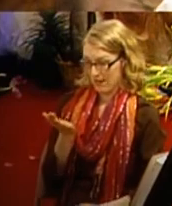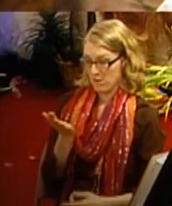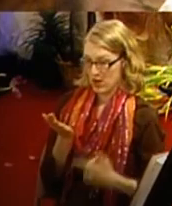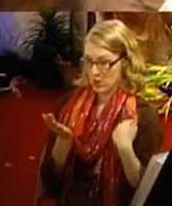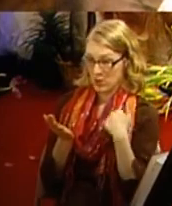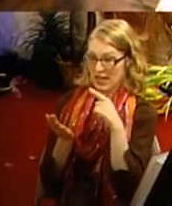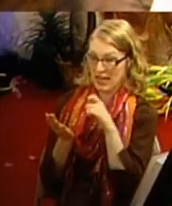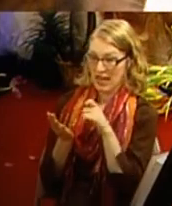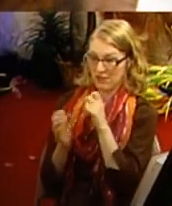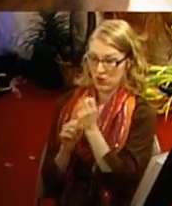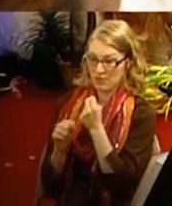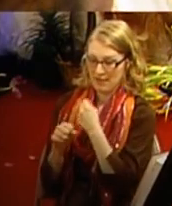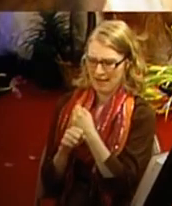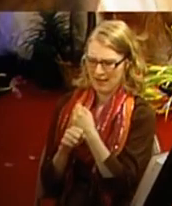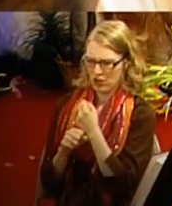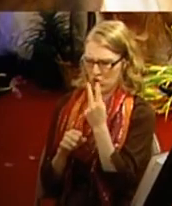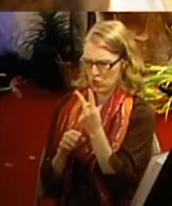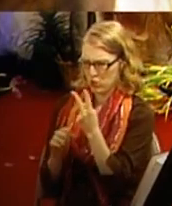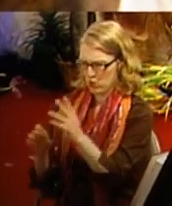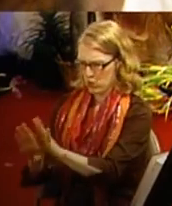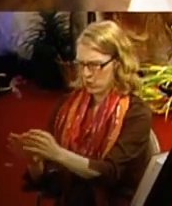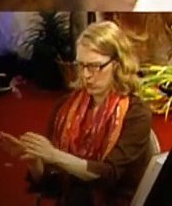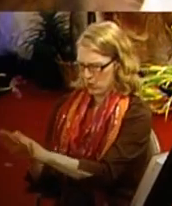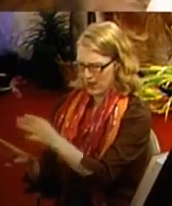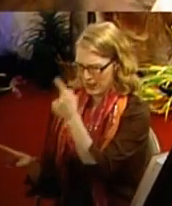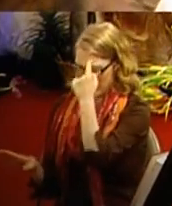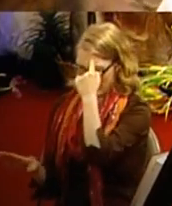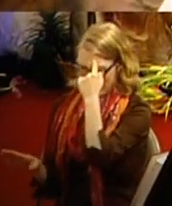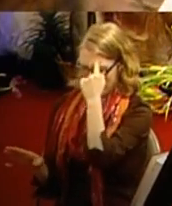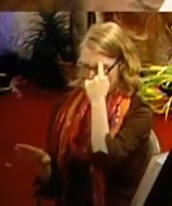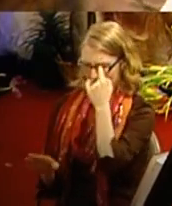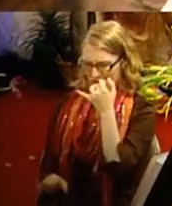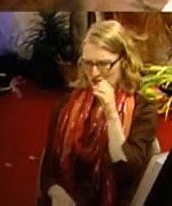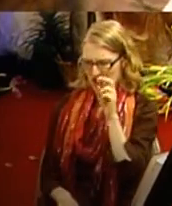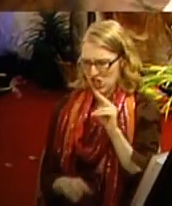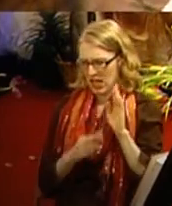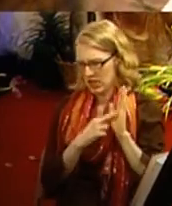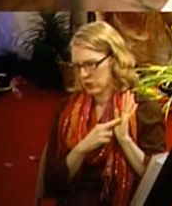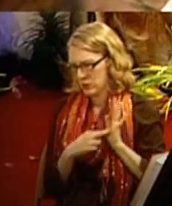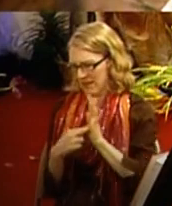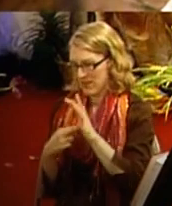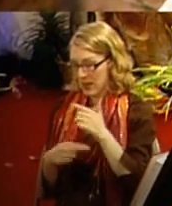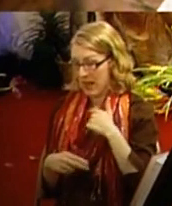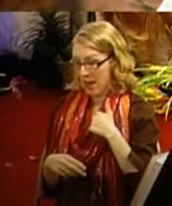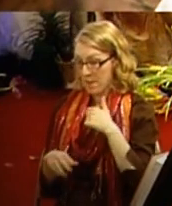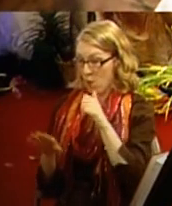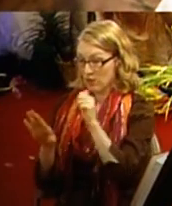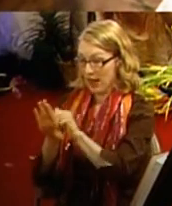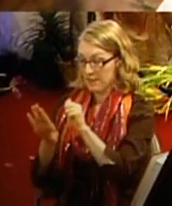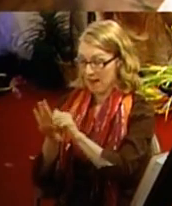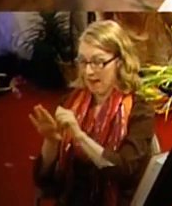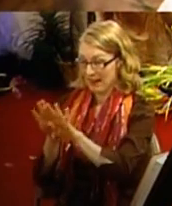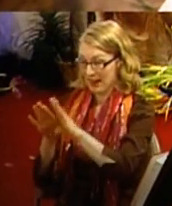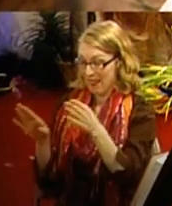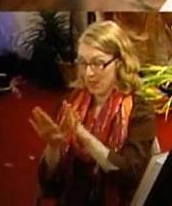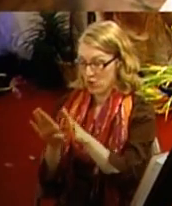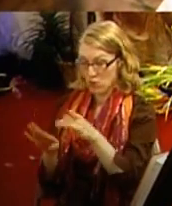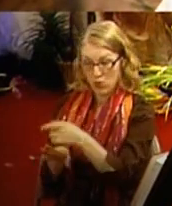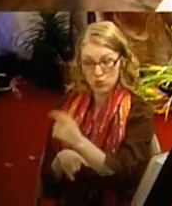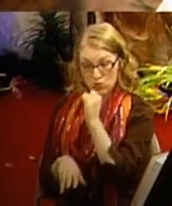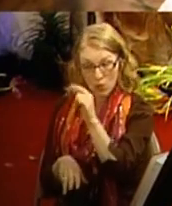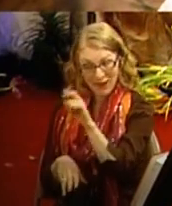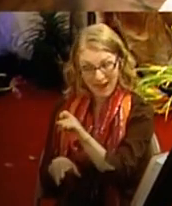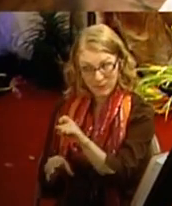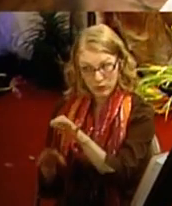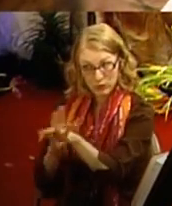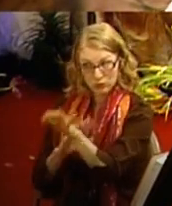two doors, we think of the revelation of John, where Jesus says, behold, I stand at the door and knock. You don't even have to choose the door.